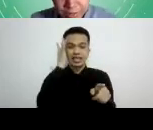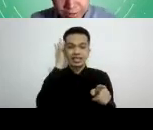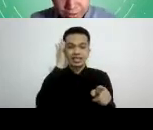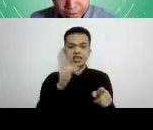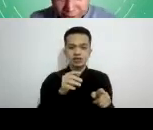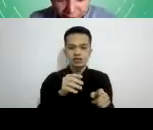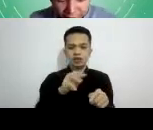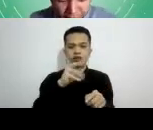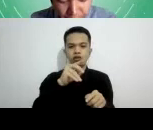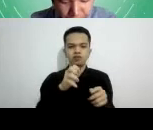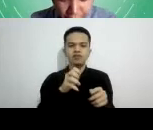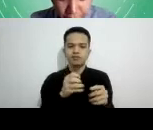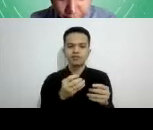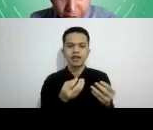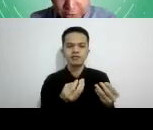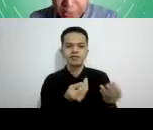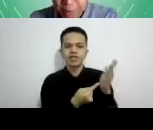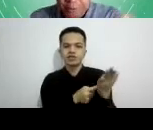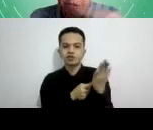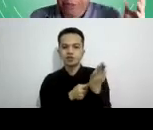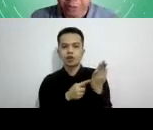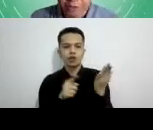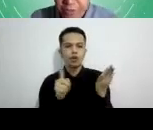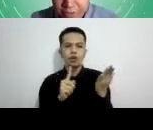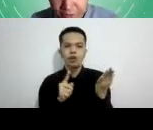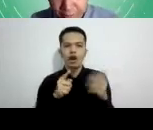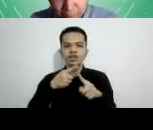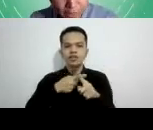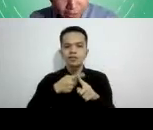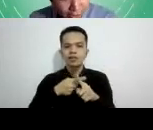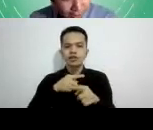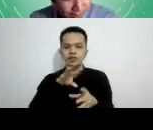it is. Temperature sensors will tell me the temperature in different parts of the city.